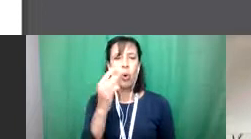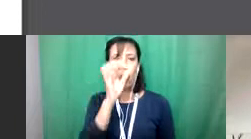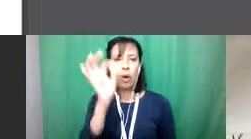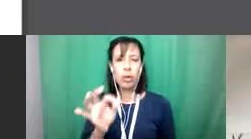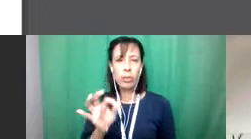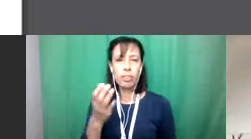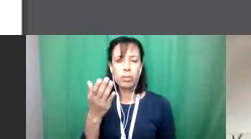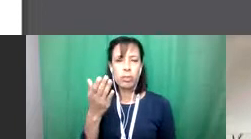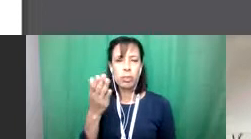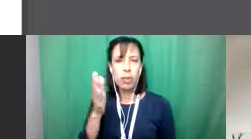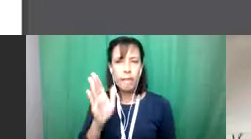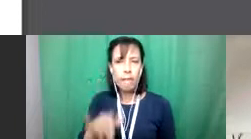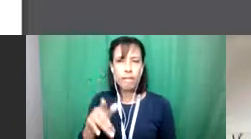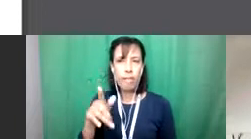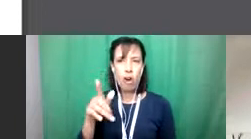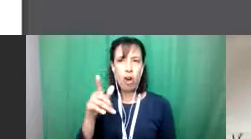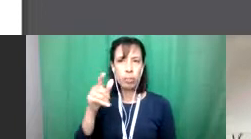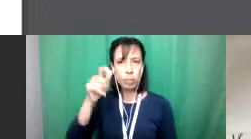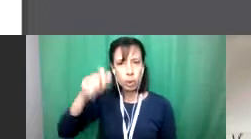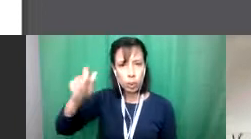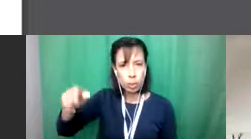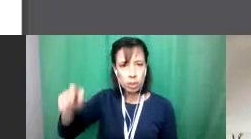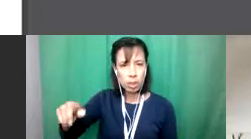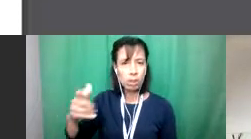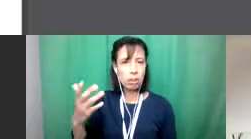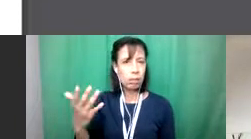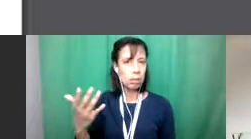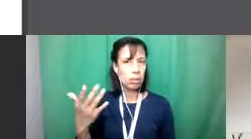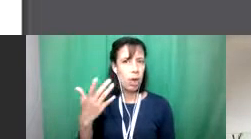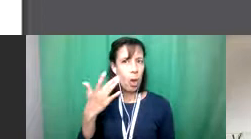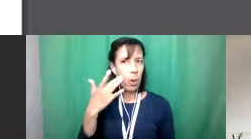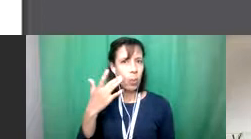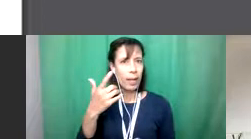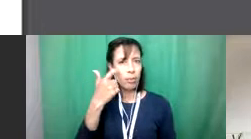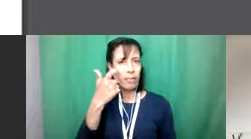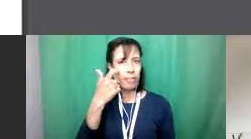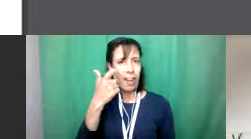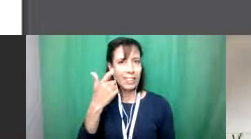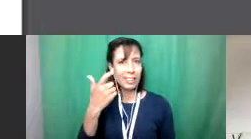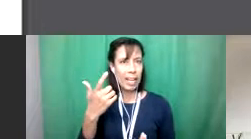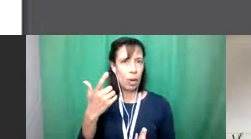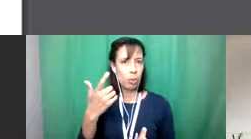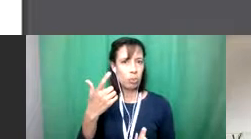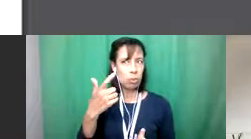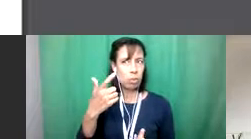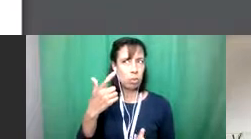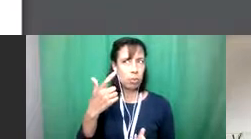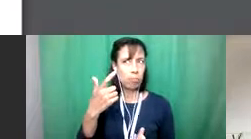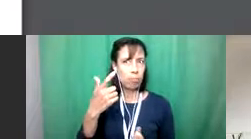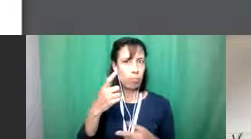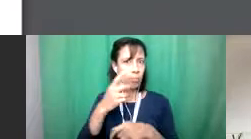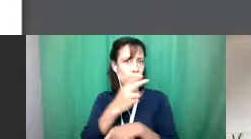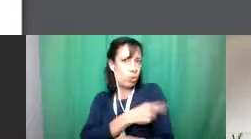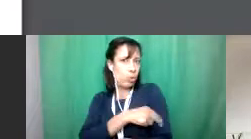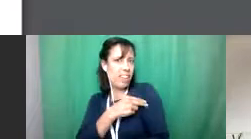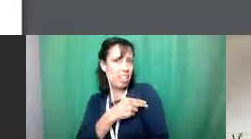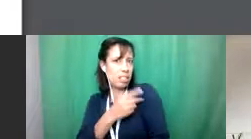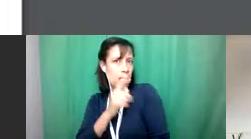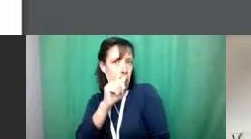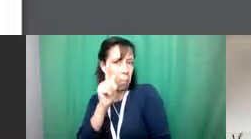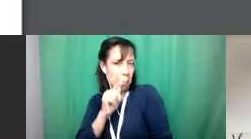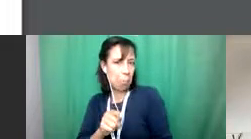tutor or supervisor? Okay, I'll come back to that in a moment. Thanks, Sarah, that's great. I'll let you know. Thank you. So this is a really important